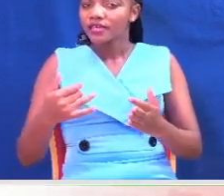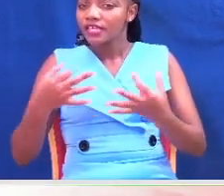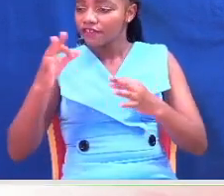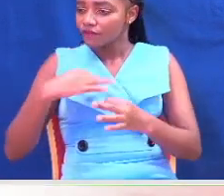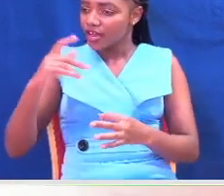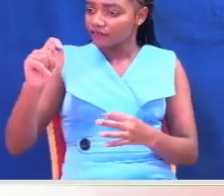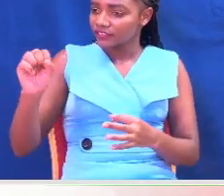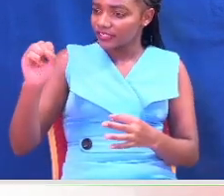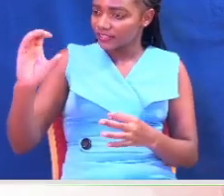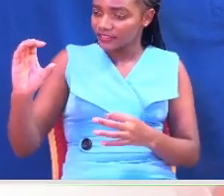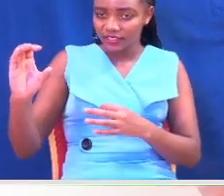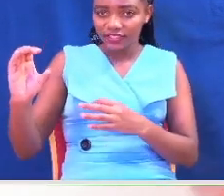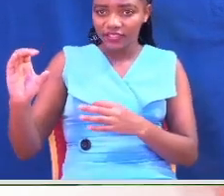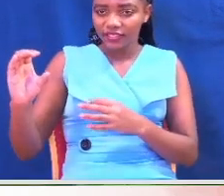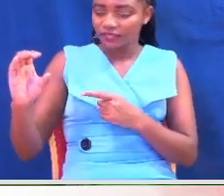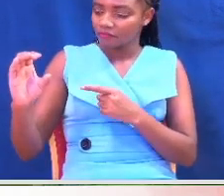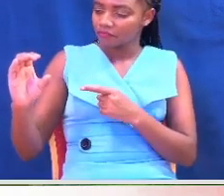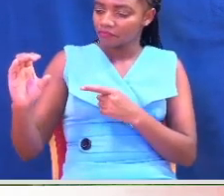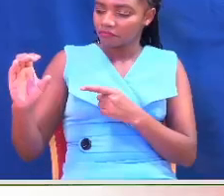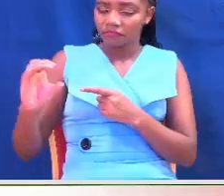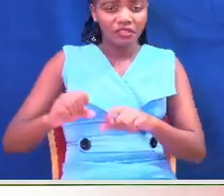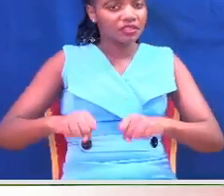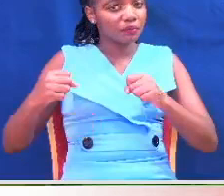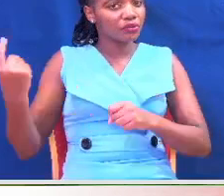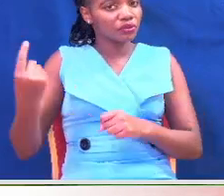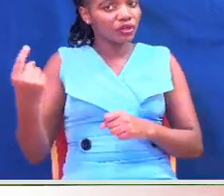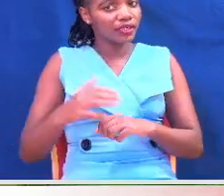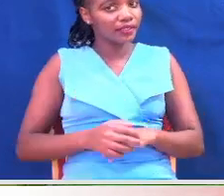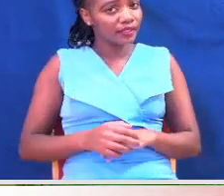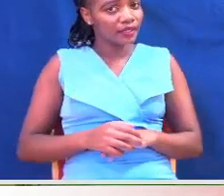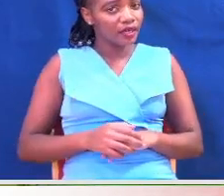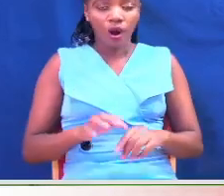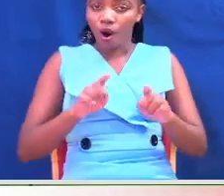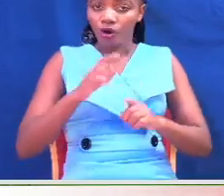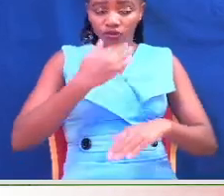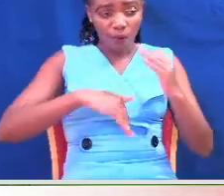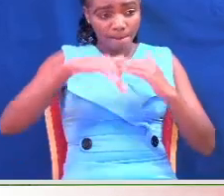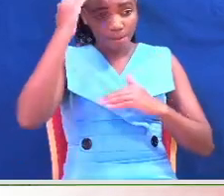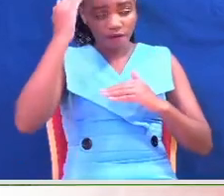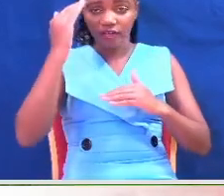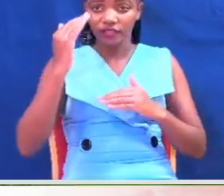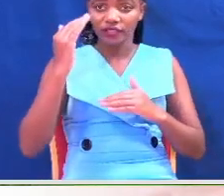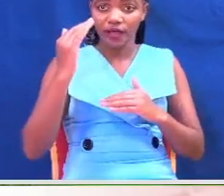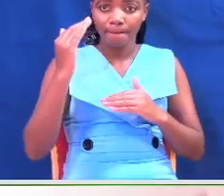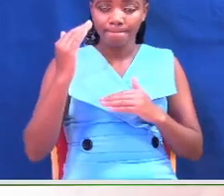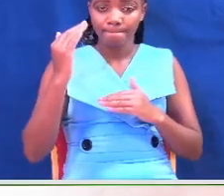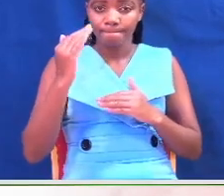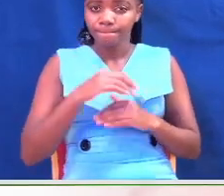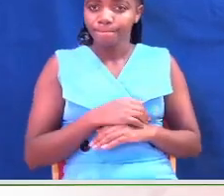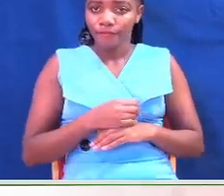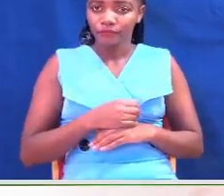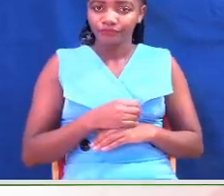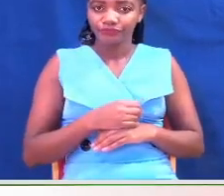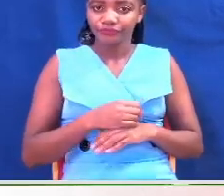TSC is our major employer. However, Professor Miriam Mwita, who did her Bachelor of Arts from undergraduate, then